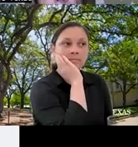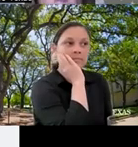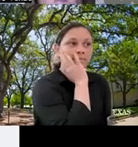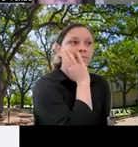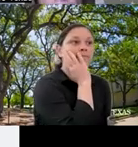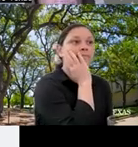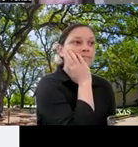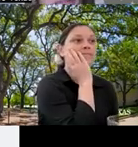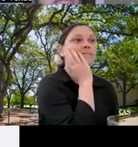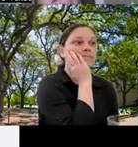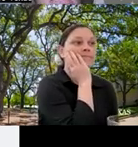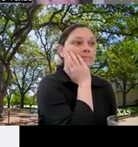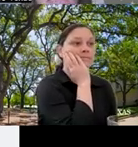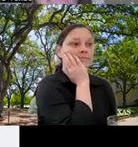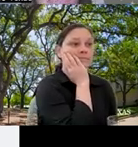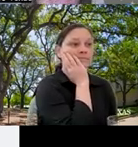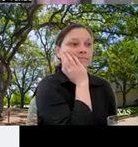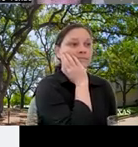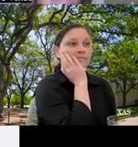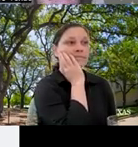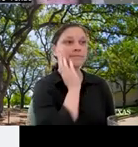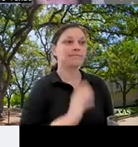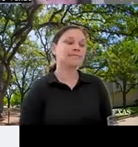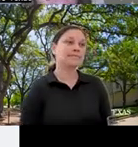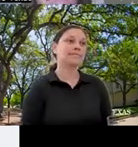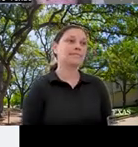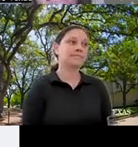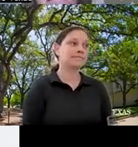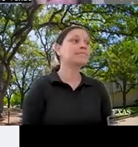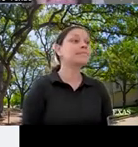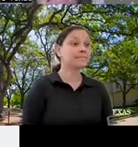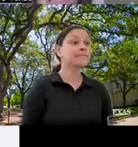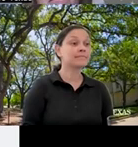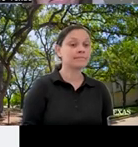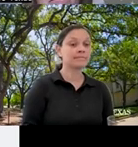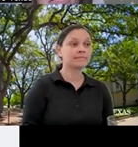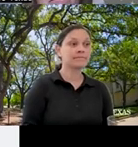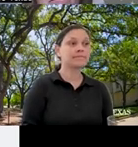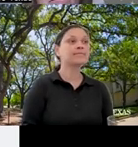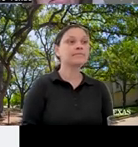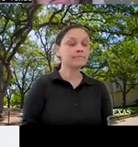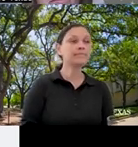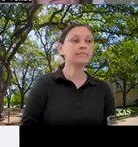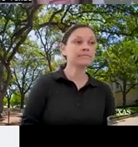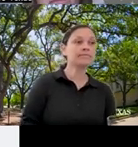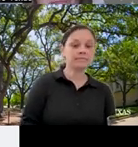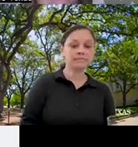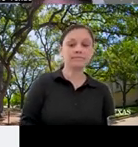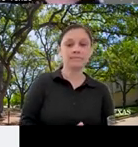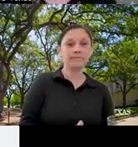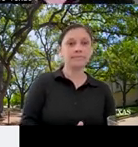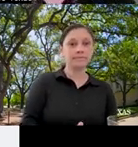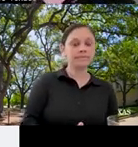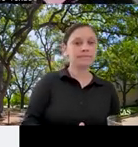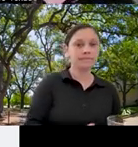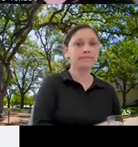never, because to me that was the most important part of the statement, that all families got this